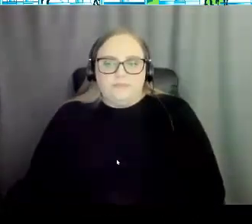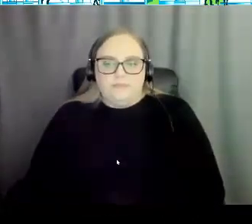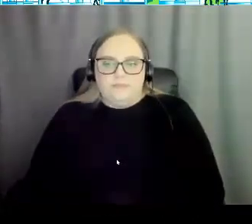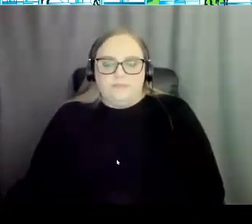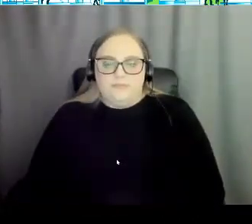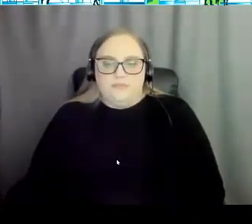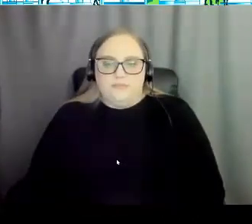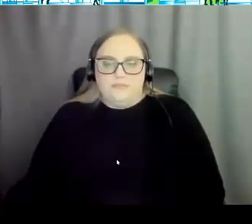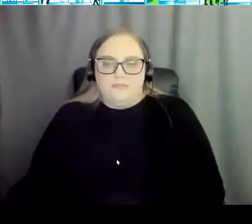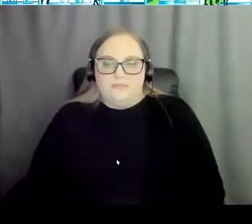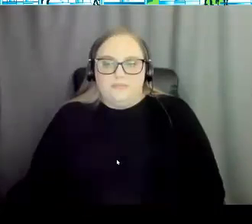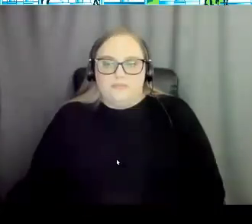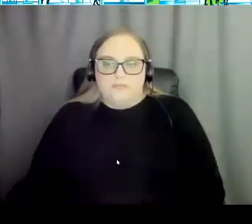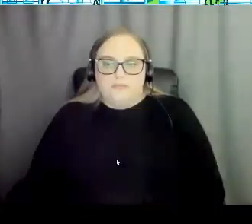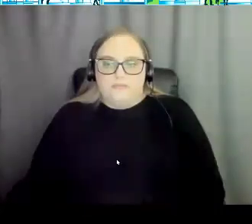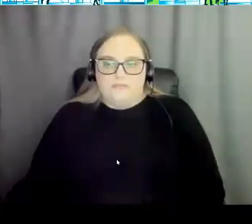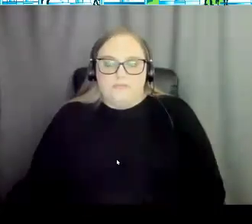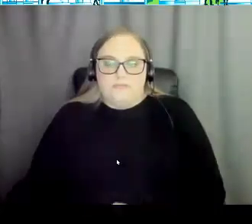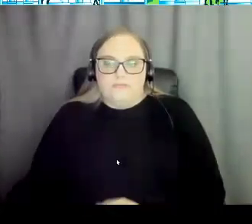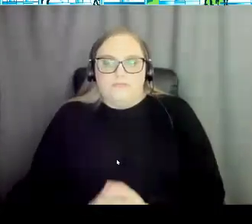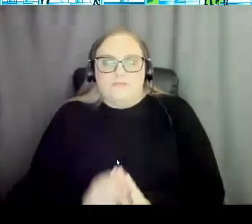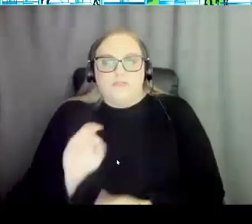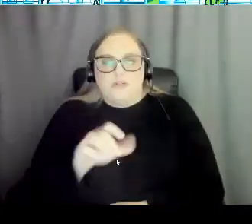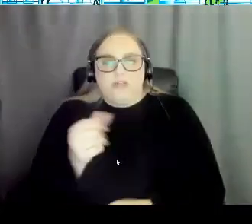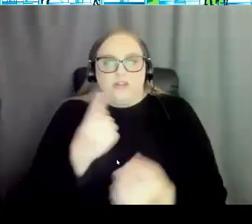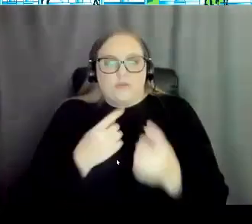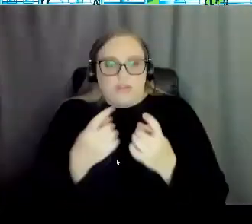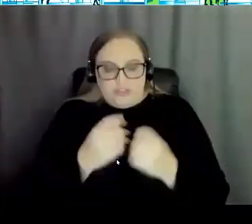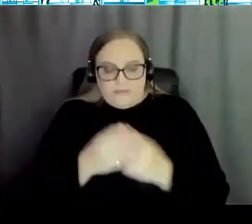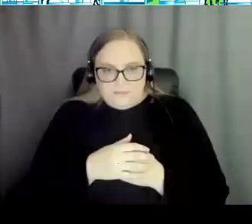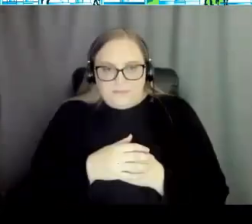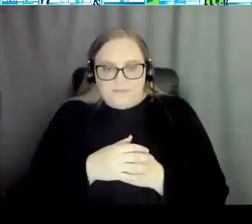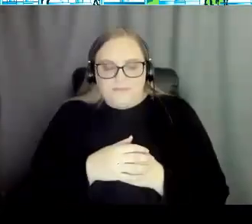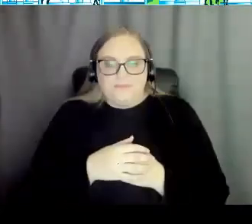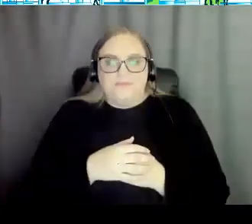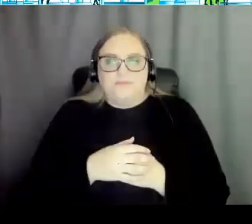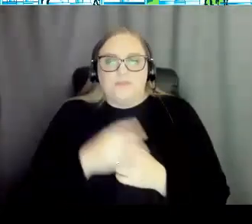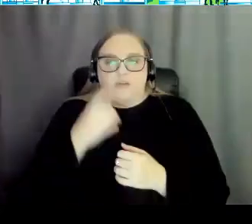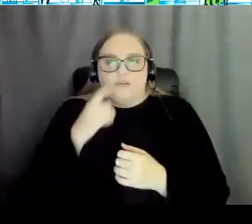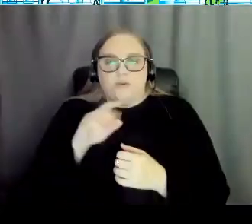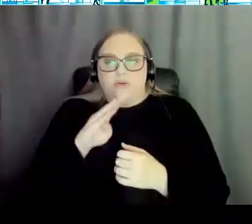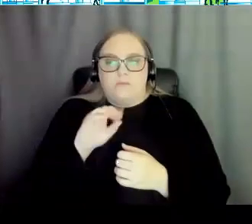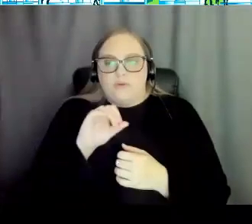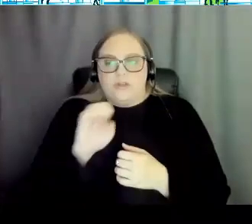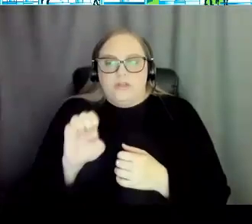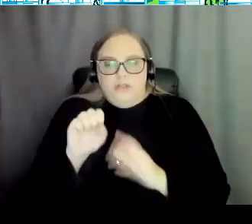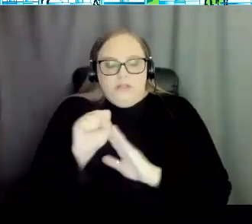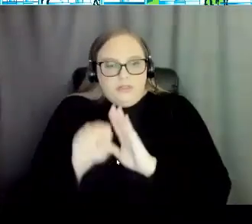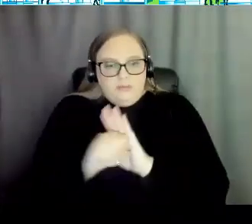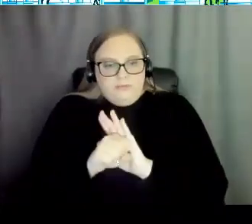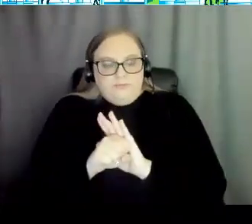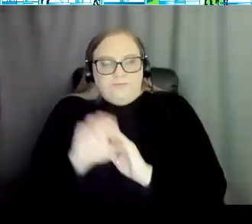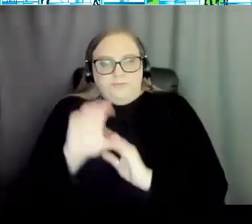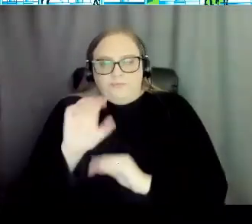All right, thank you. So another audience question. This one is for Boise State. Do we have Kathy